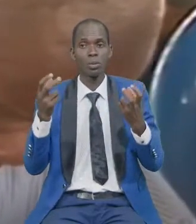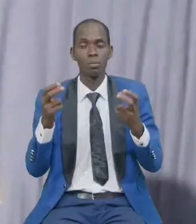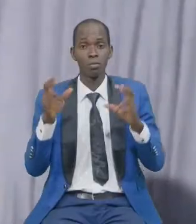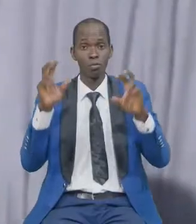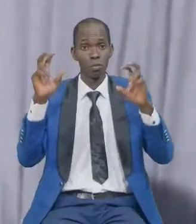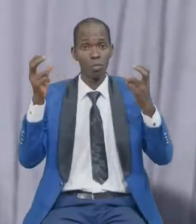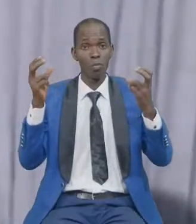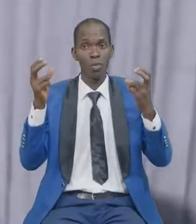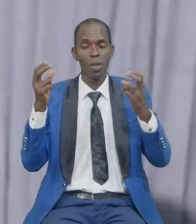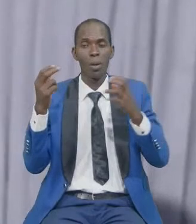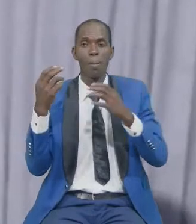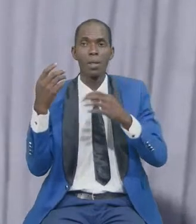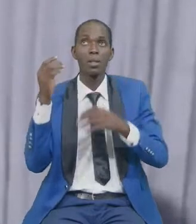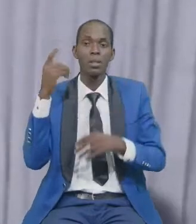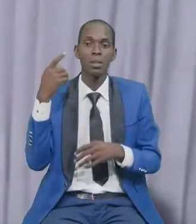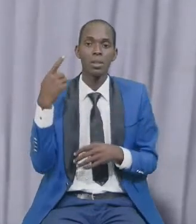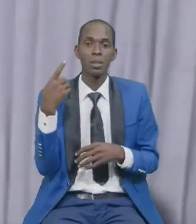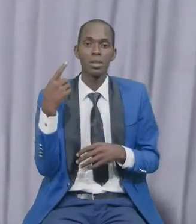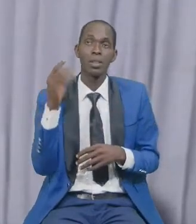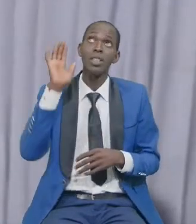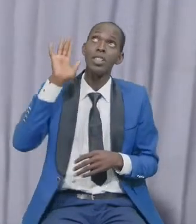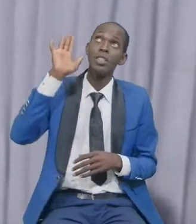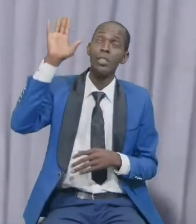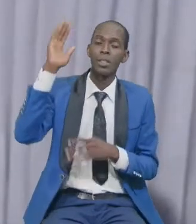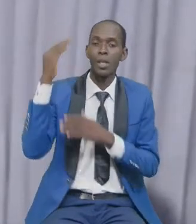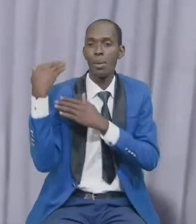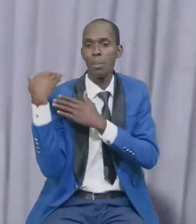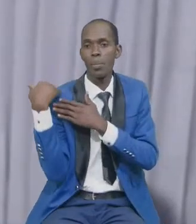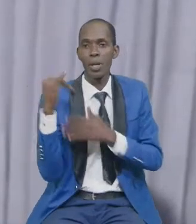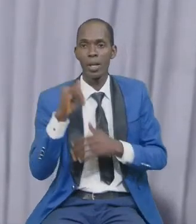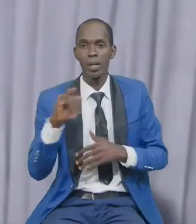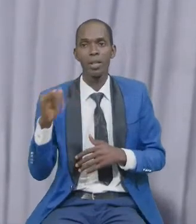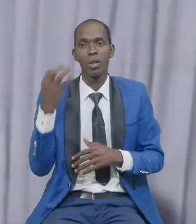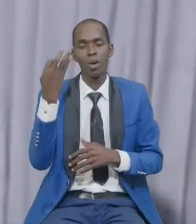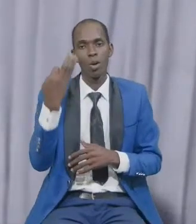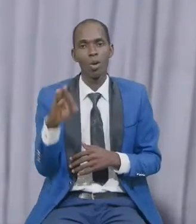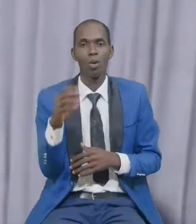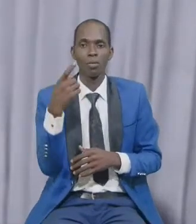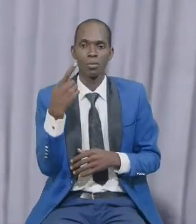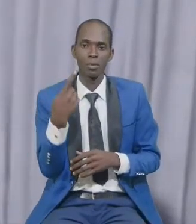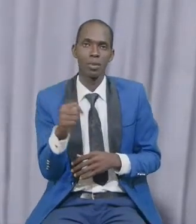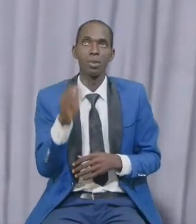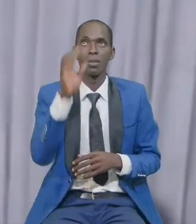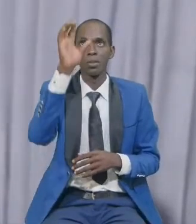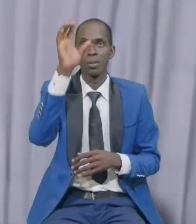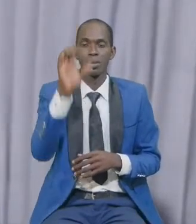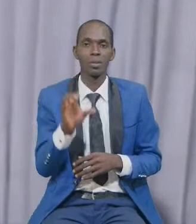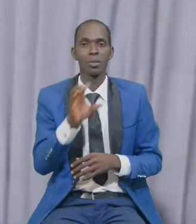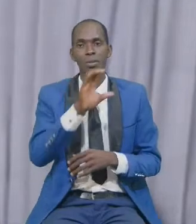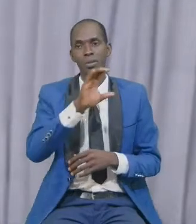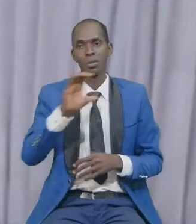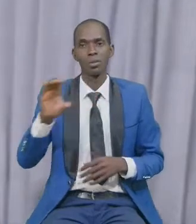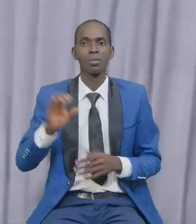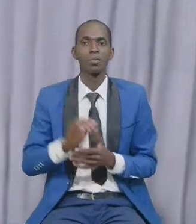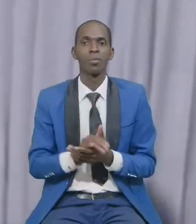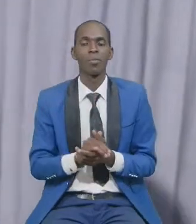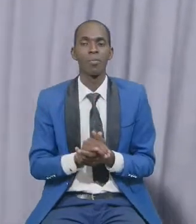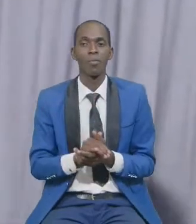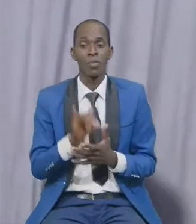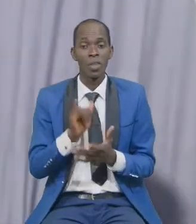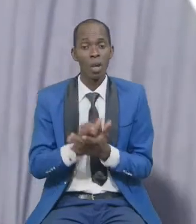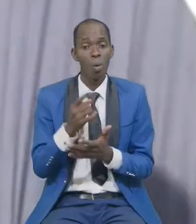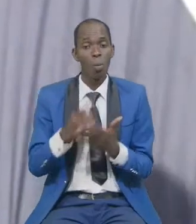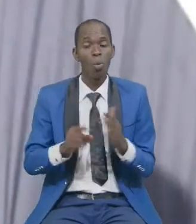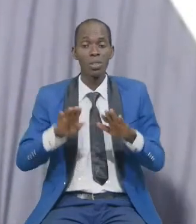bearing of the cross. Is bearing of the cross. That's what gives